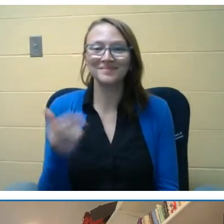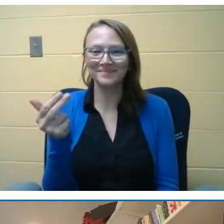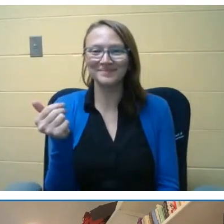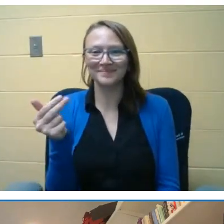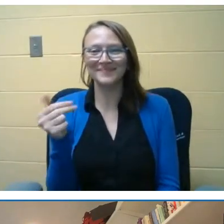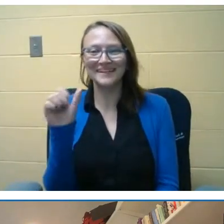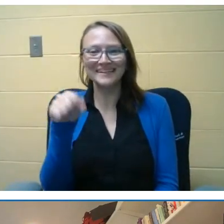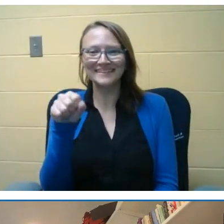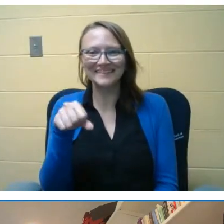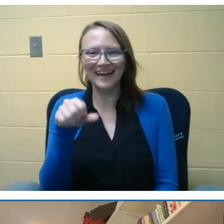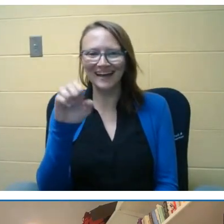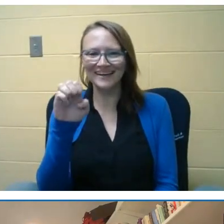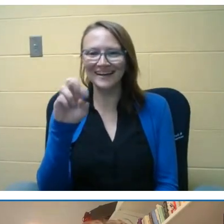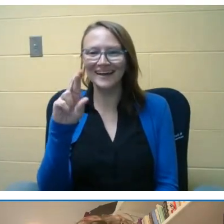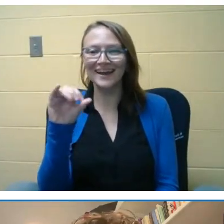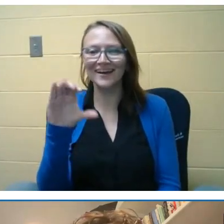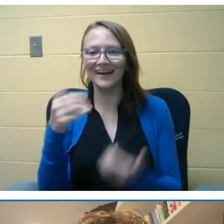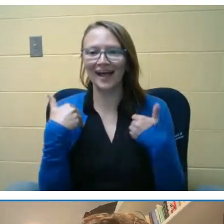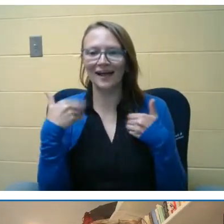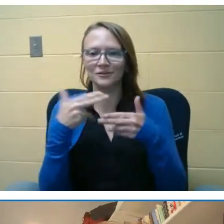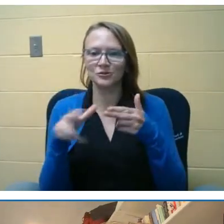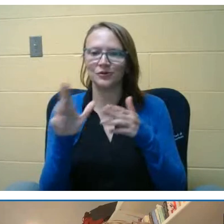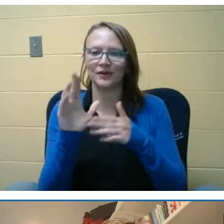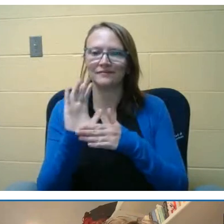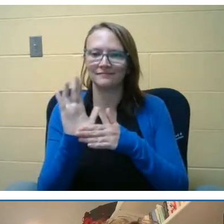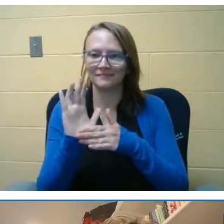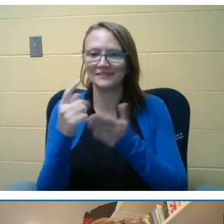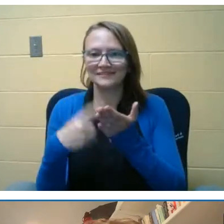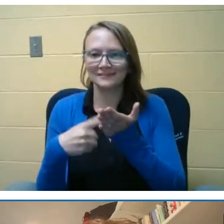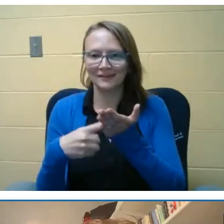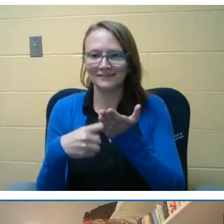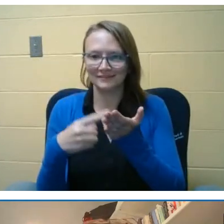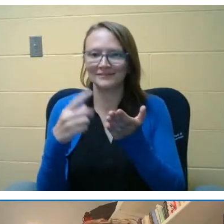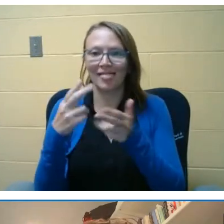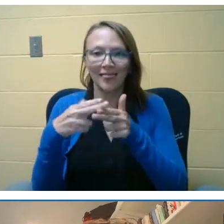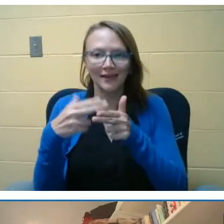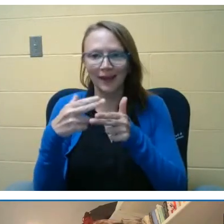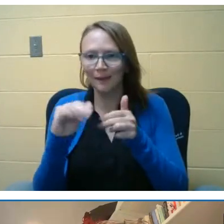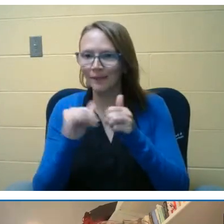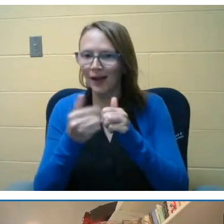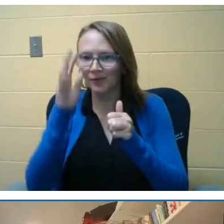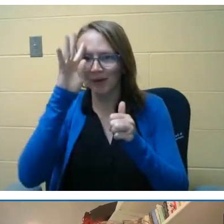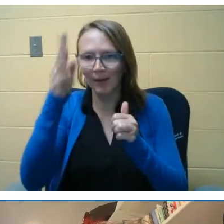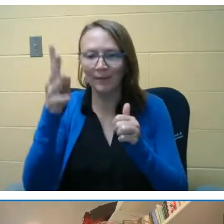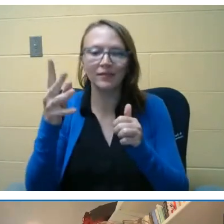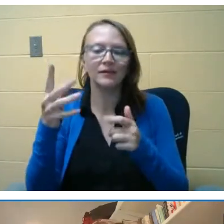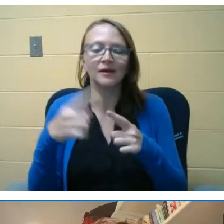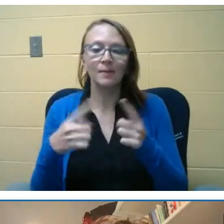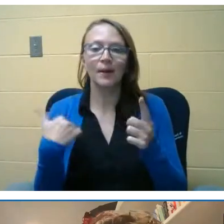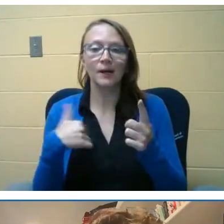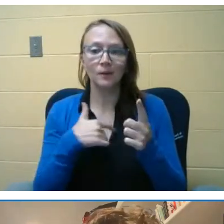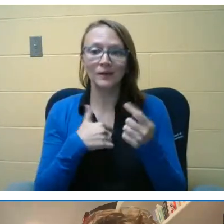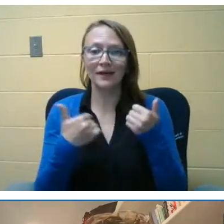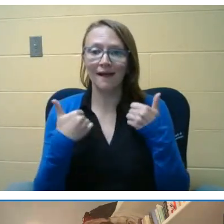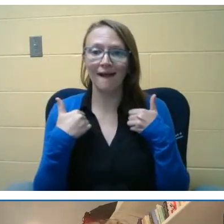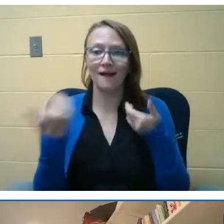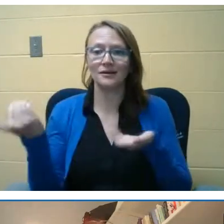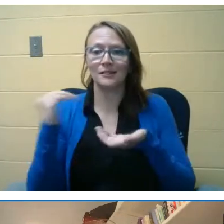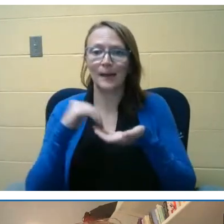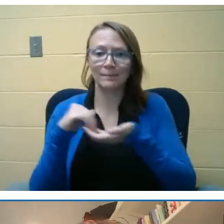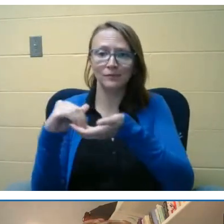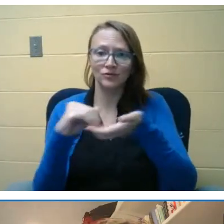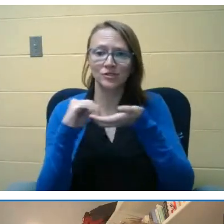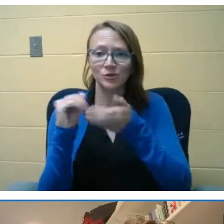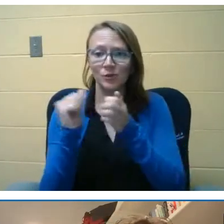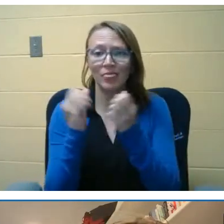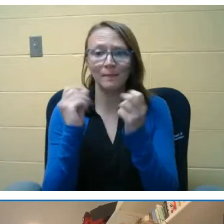little video that talks about it. But we brainstorm again with our partners from around the world. It seemed like